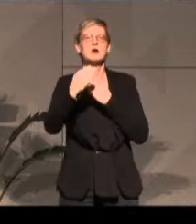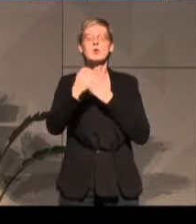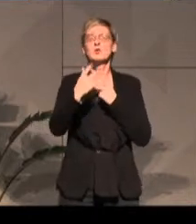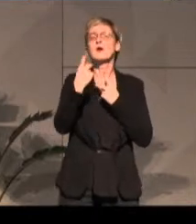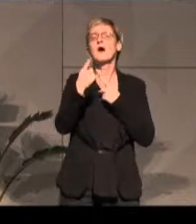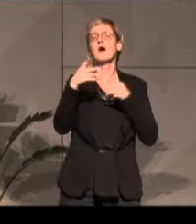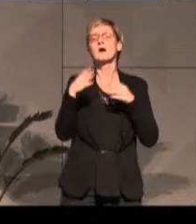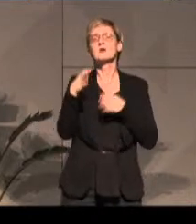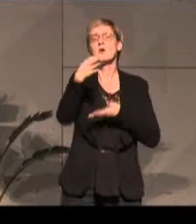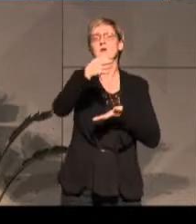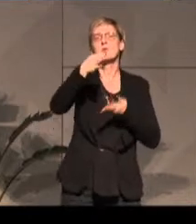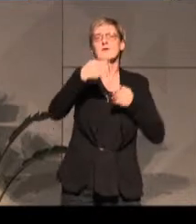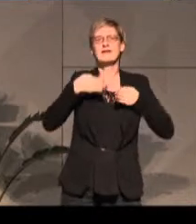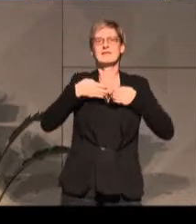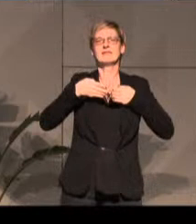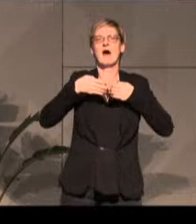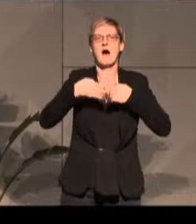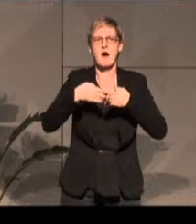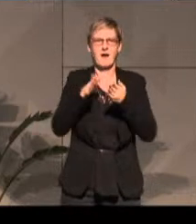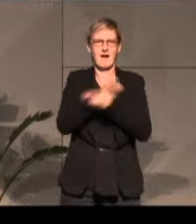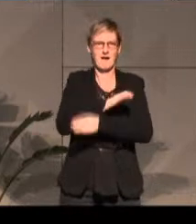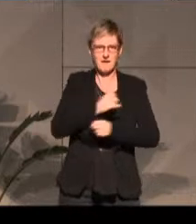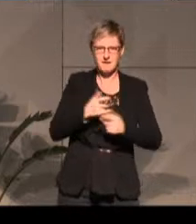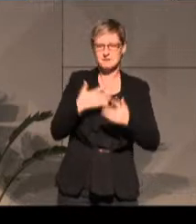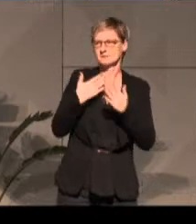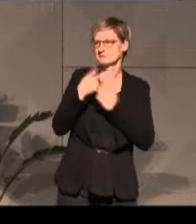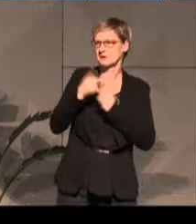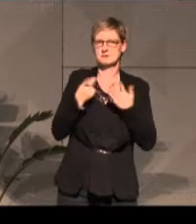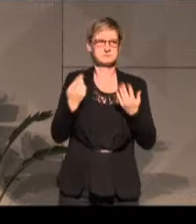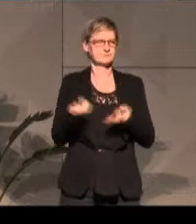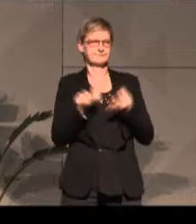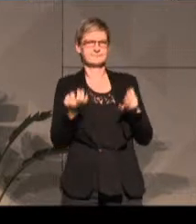of the North Pole for the winter season.